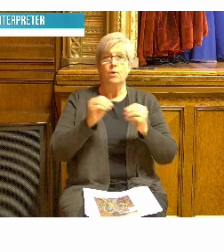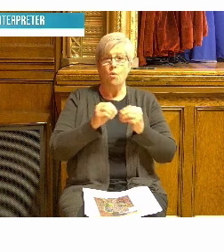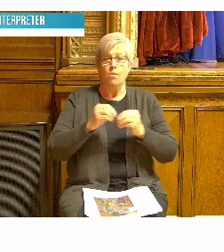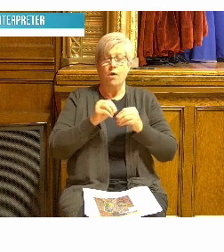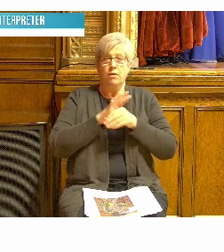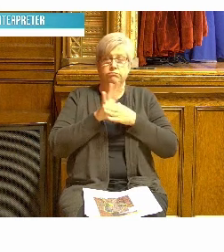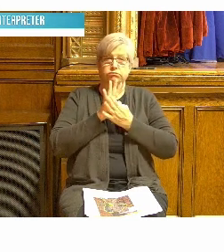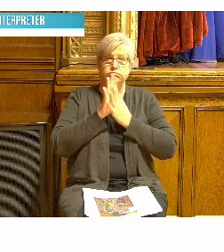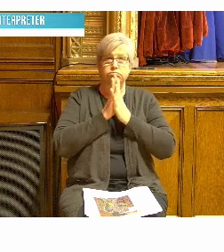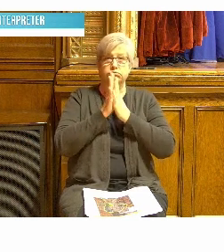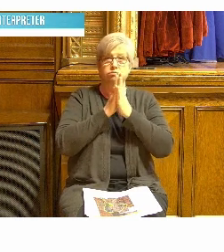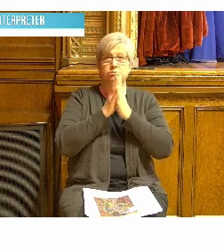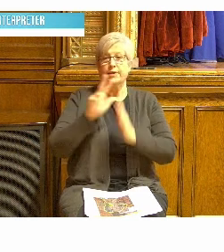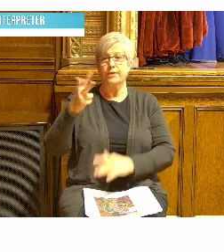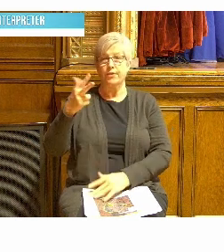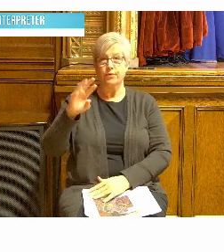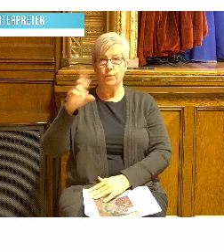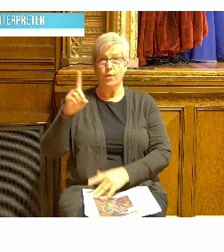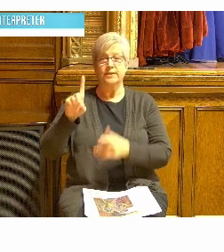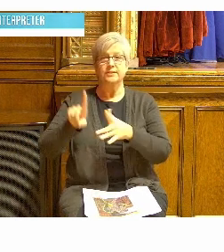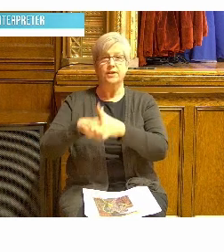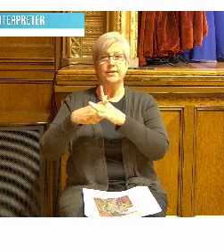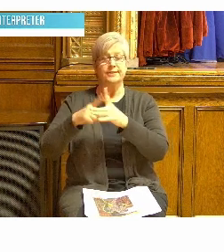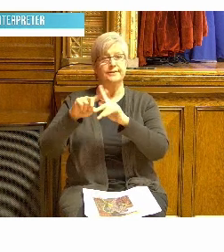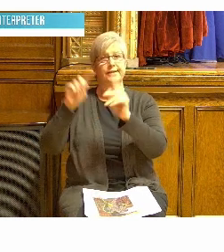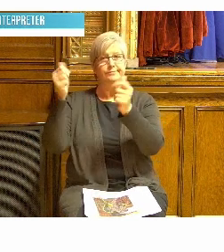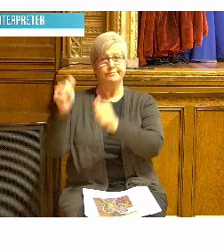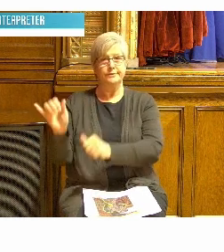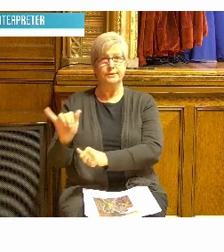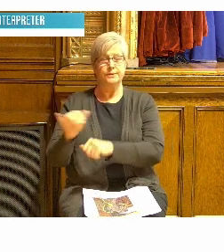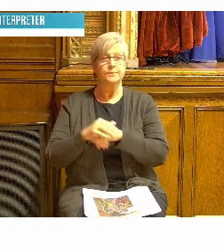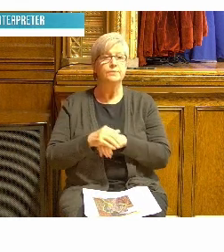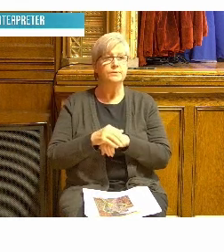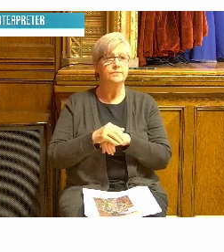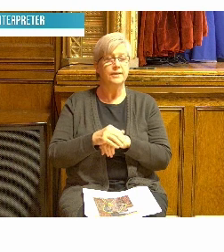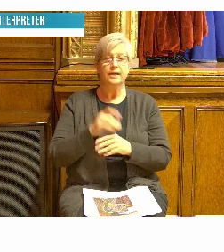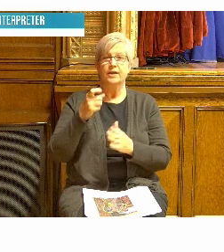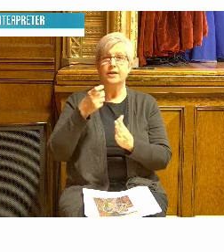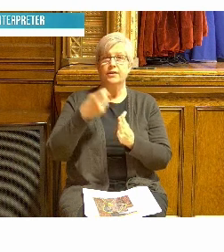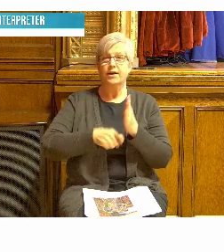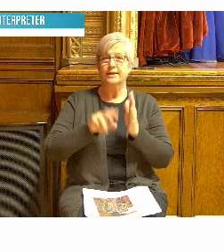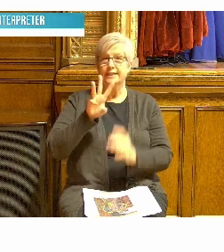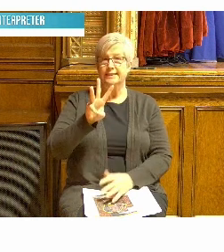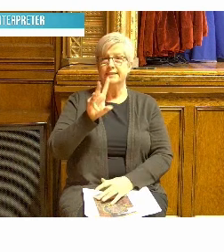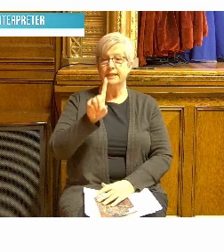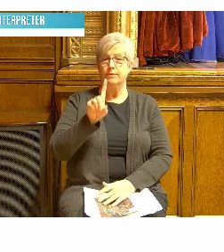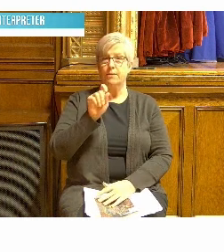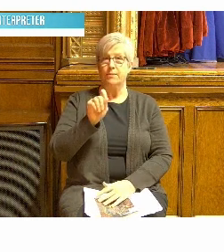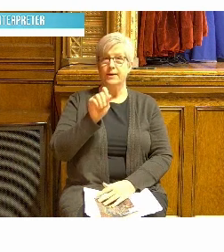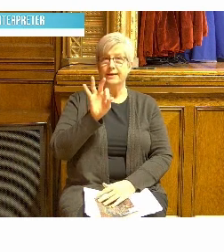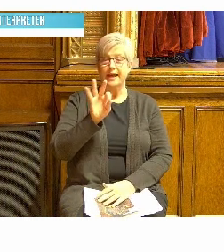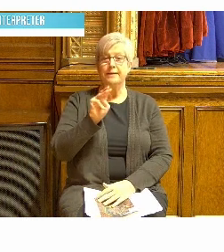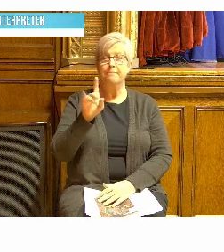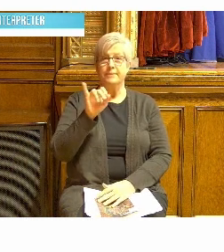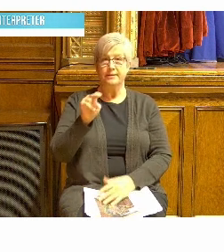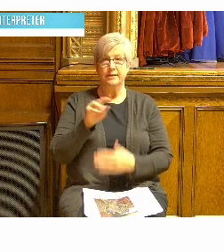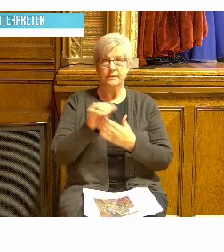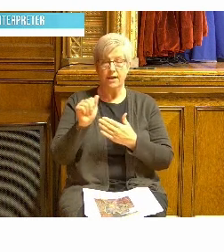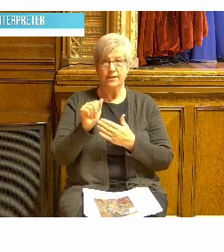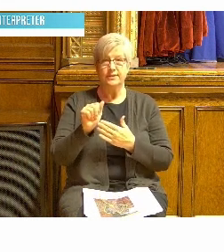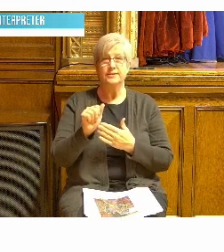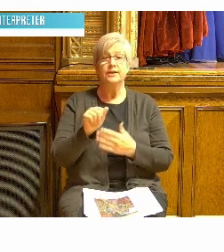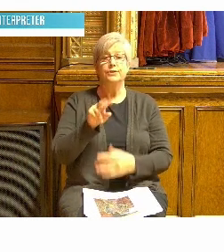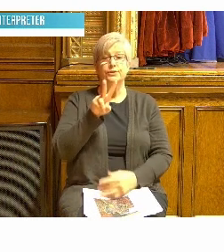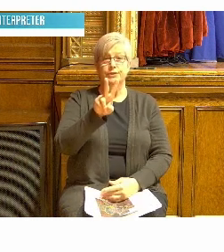the 3rd Ward starts to deteriorate physically as well. It cost $61.9 million. The size